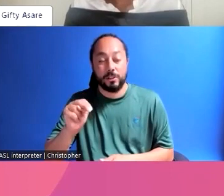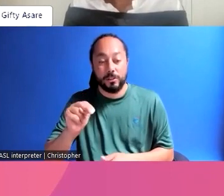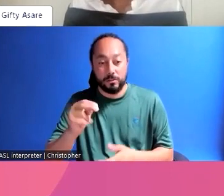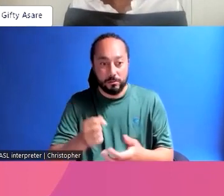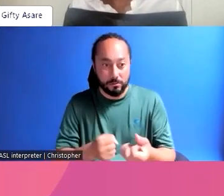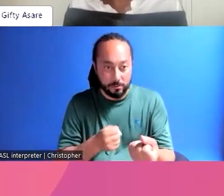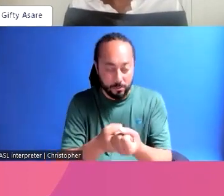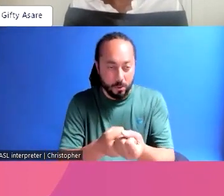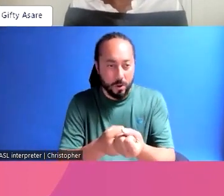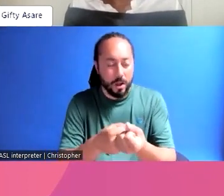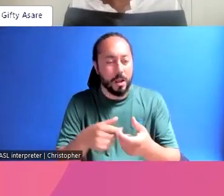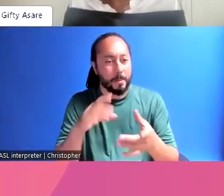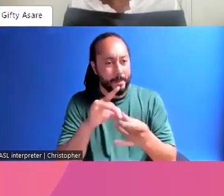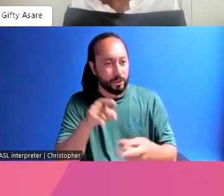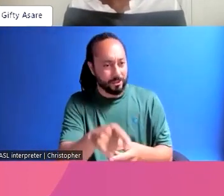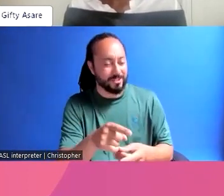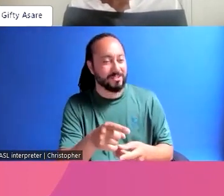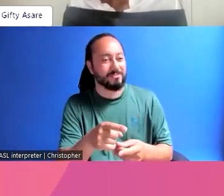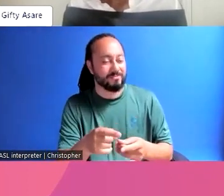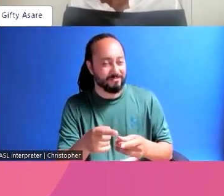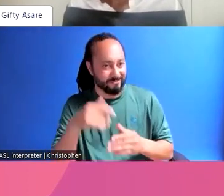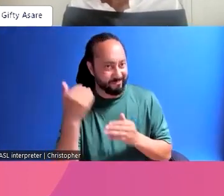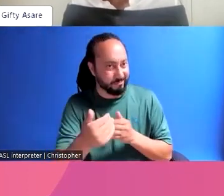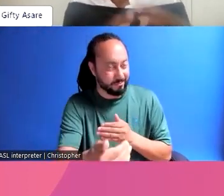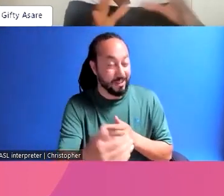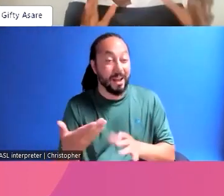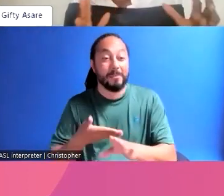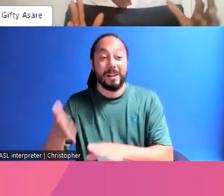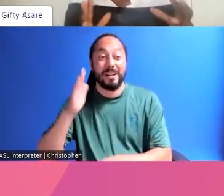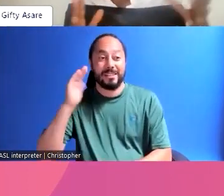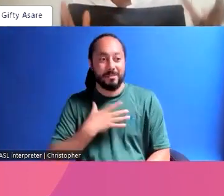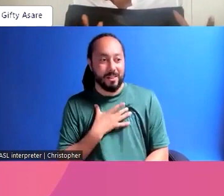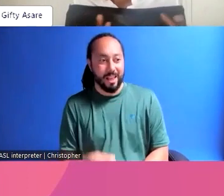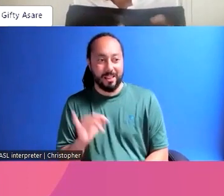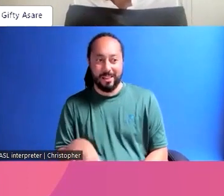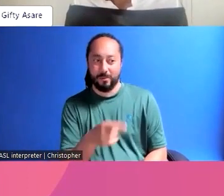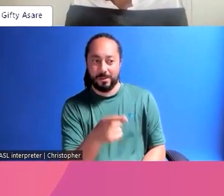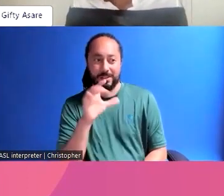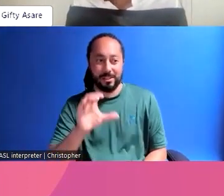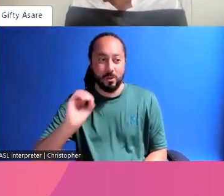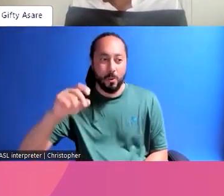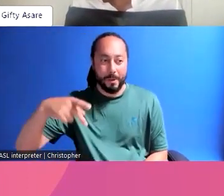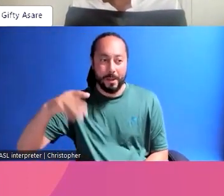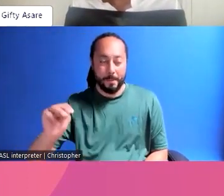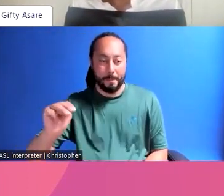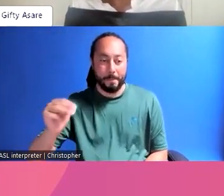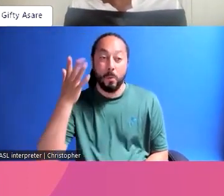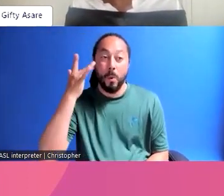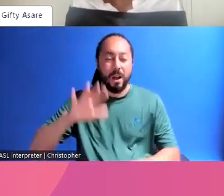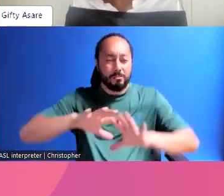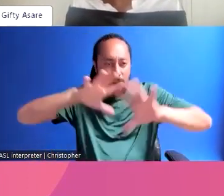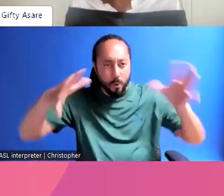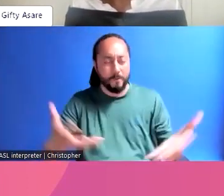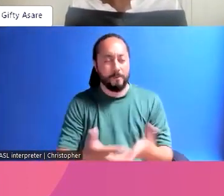Professionals seem to kind of like it a lot because it provides, again, a more holistic view of a survivor and how